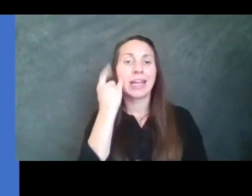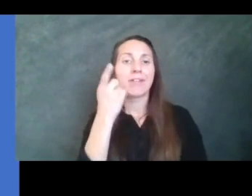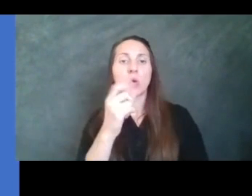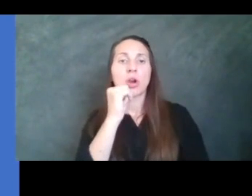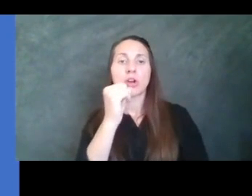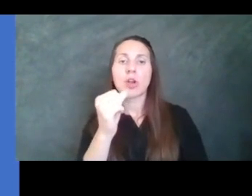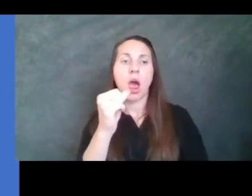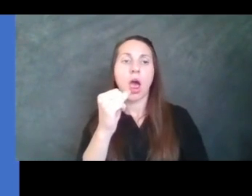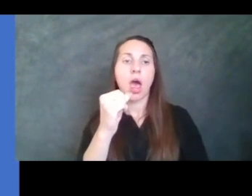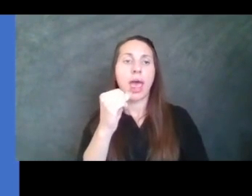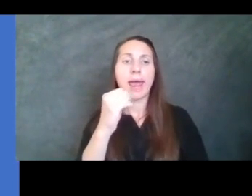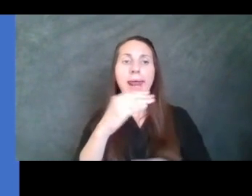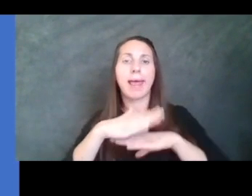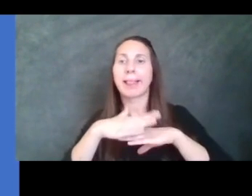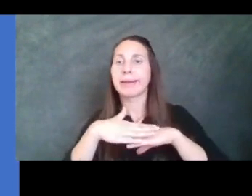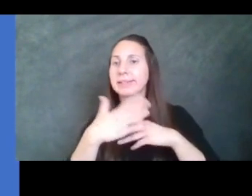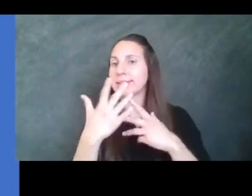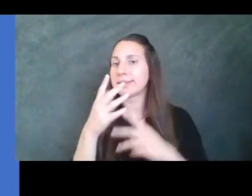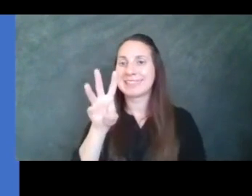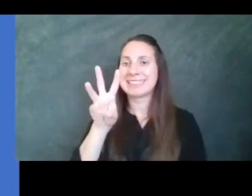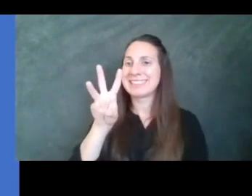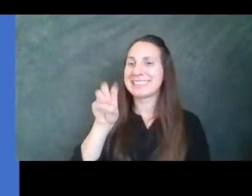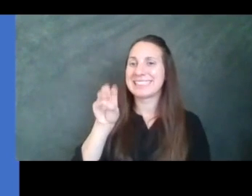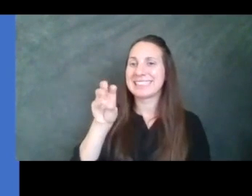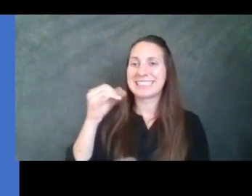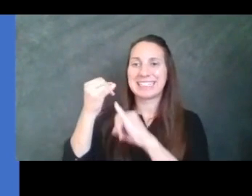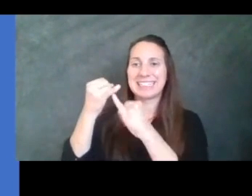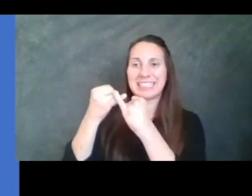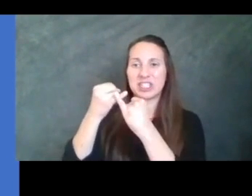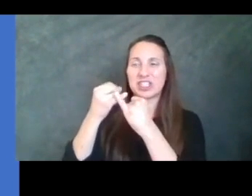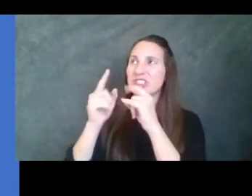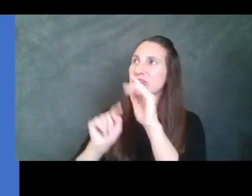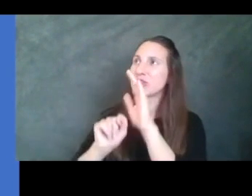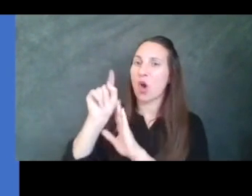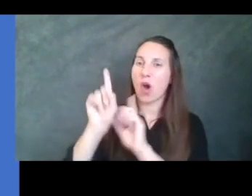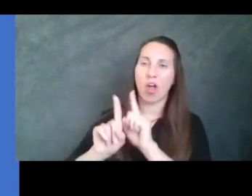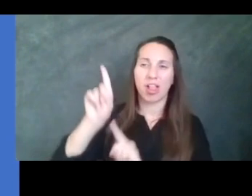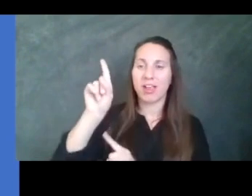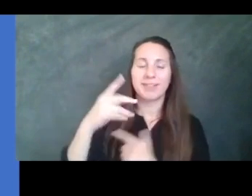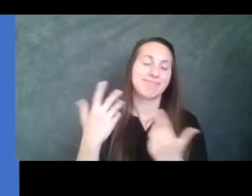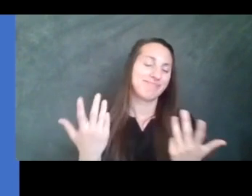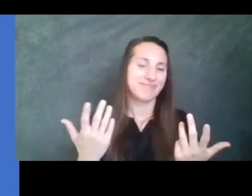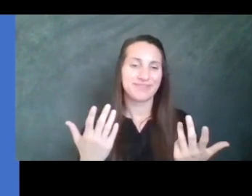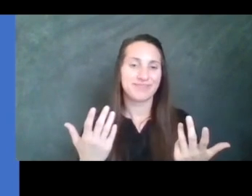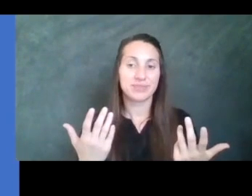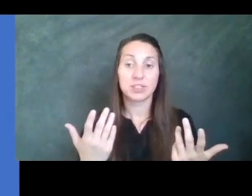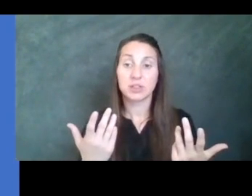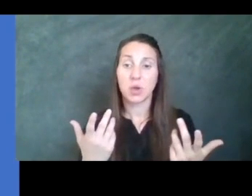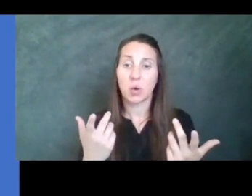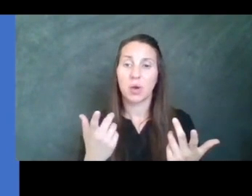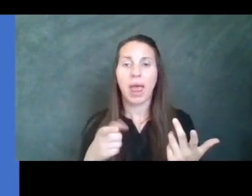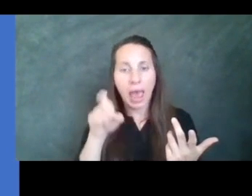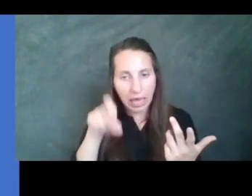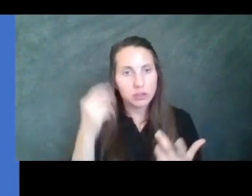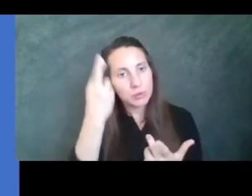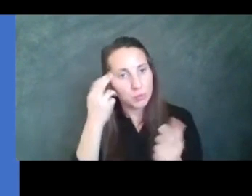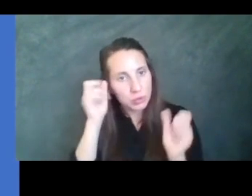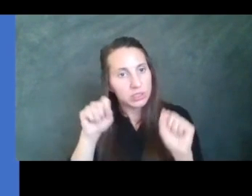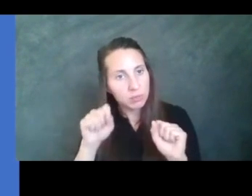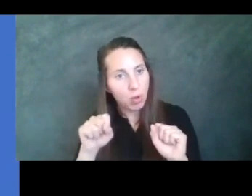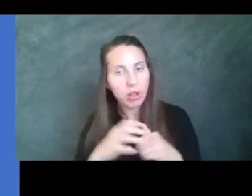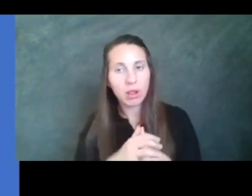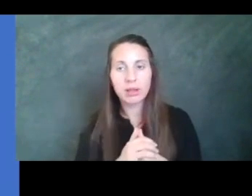There has to be standards. It has to be reasonable. It has to be based not upon stereotypes. Where this happened a